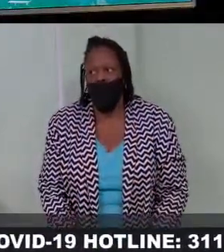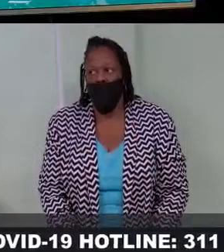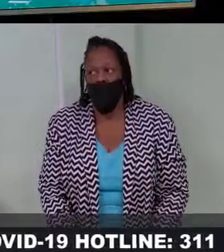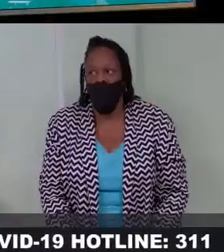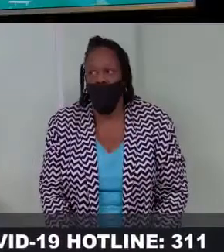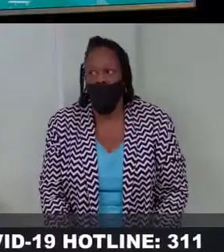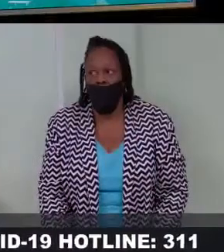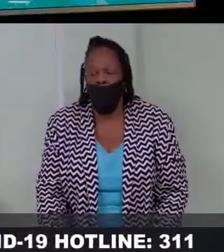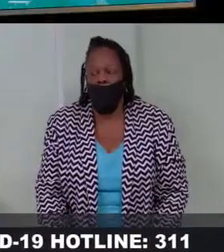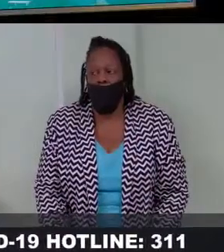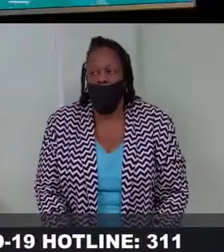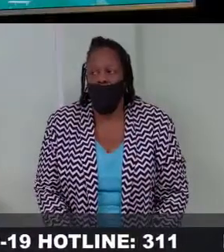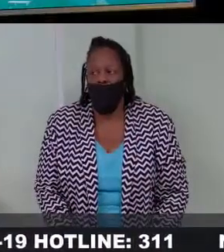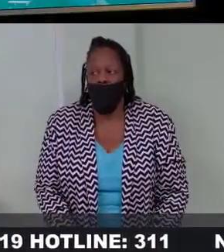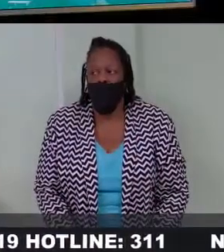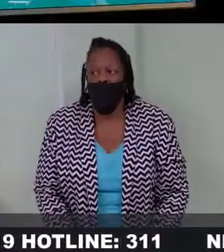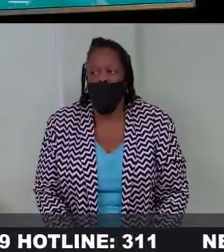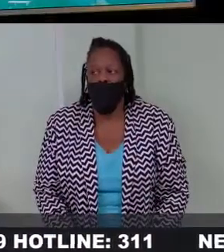Thank you, Mr. Williams,